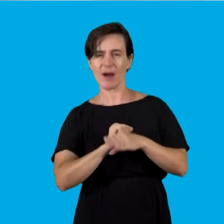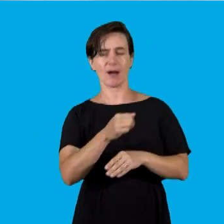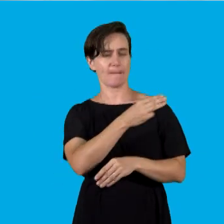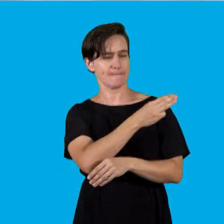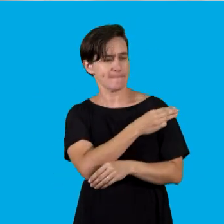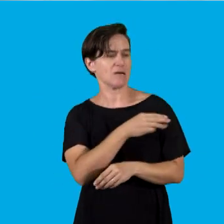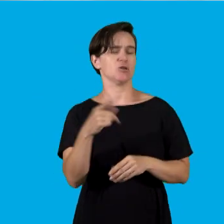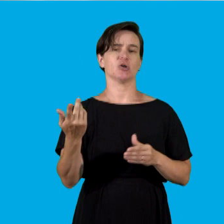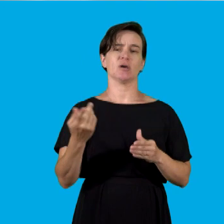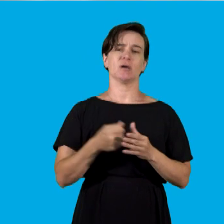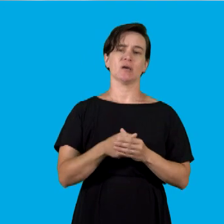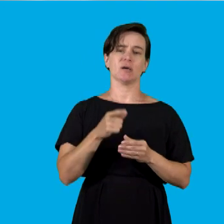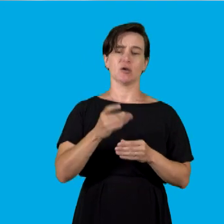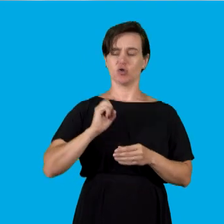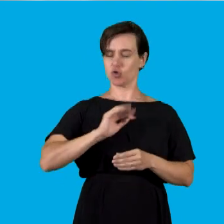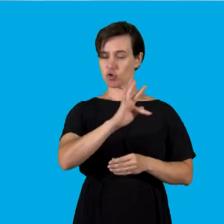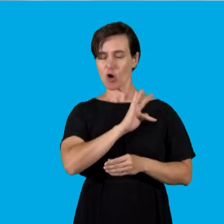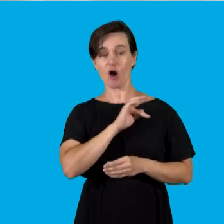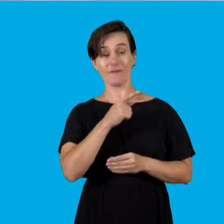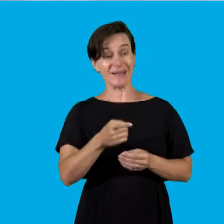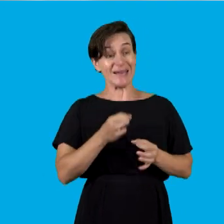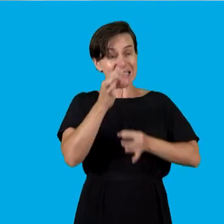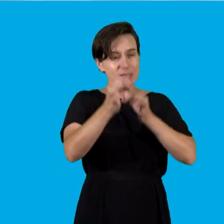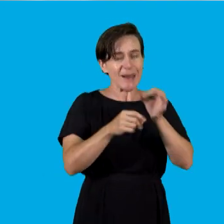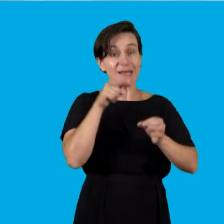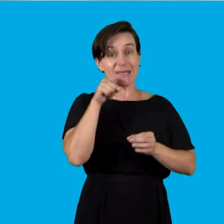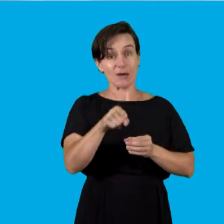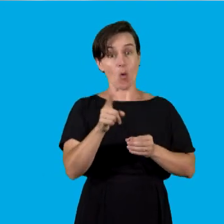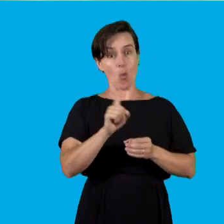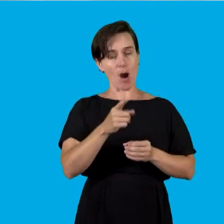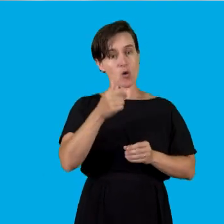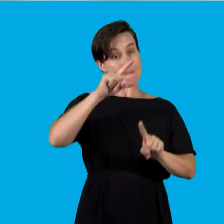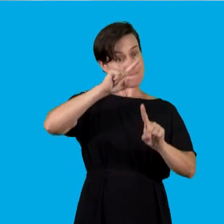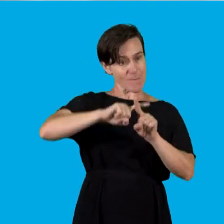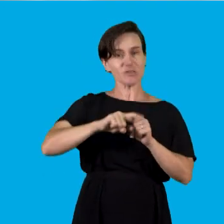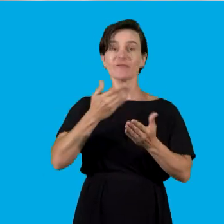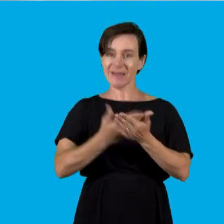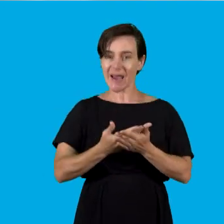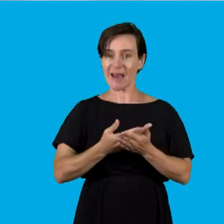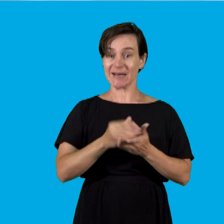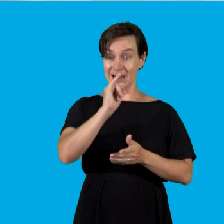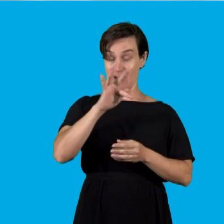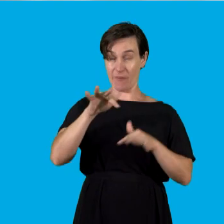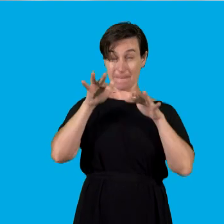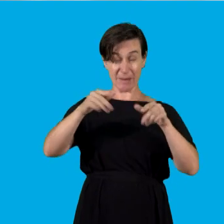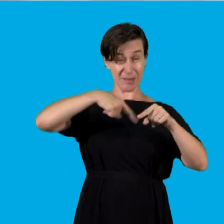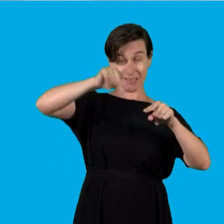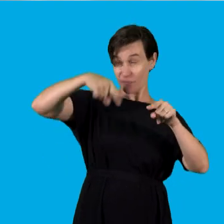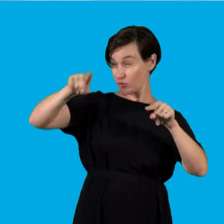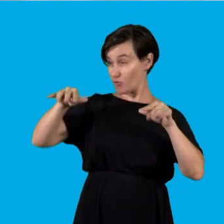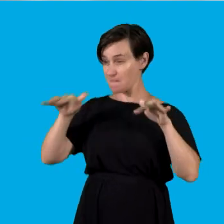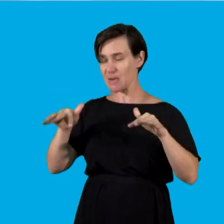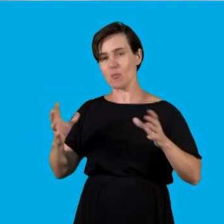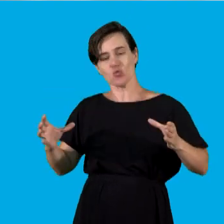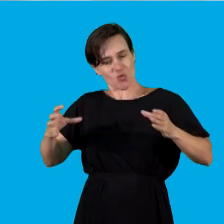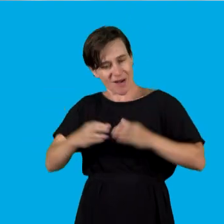train managers and employees on the benefits of diversity. Educate them on what is it that we benefit as a business